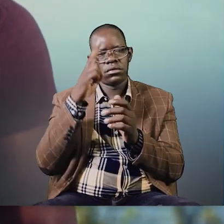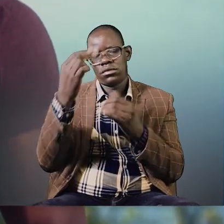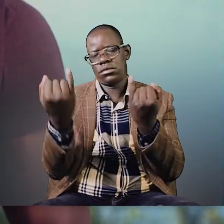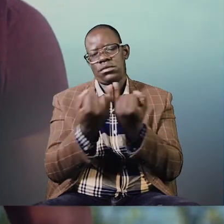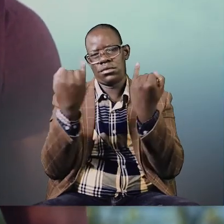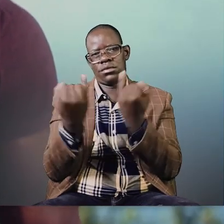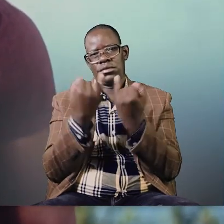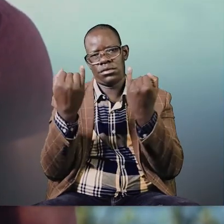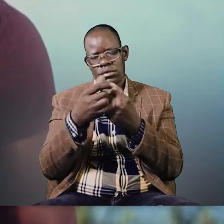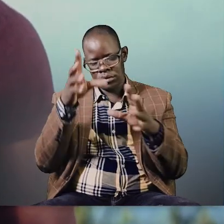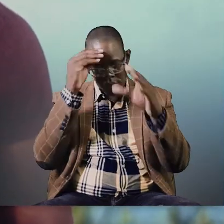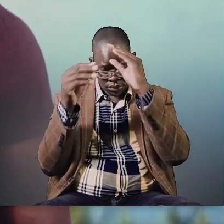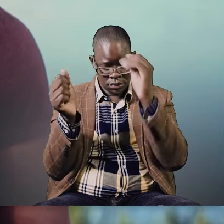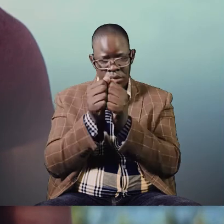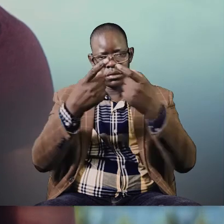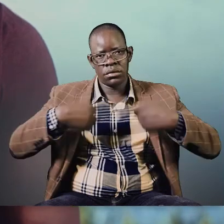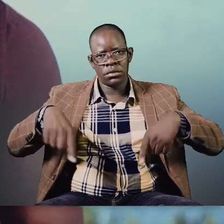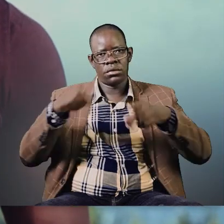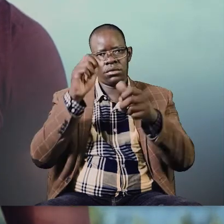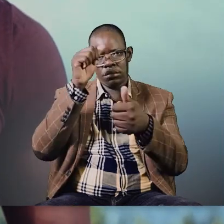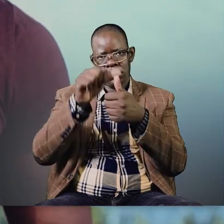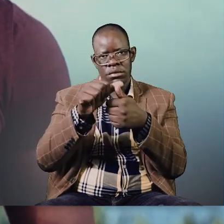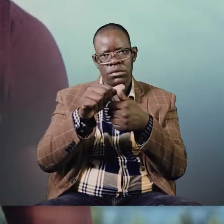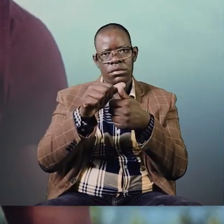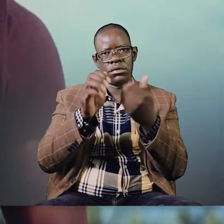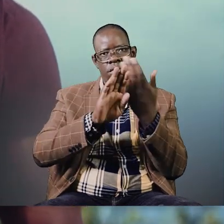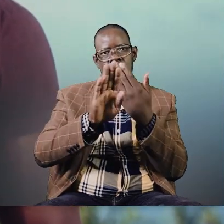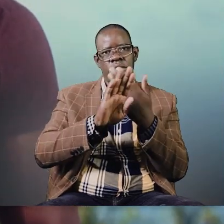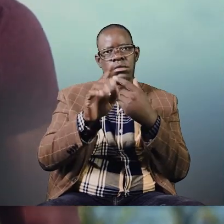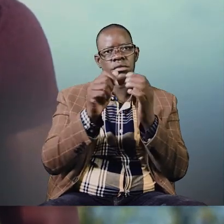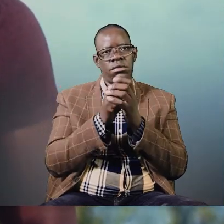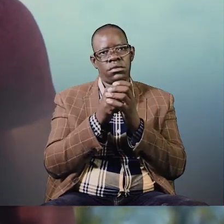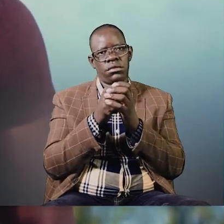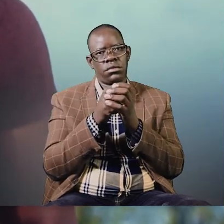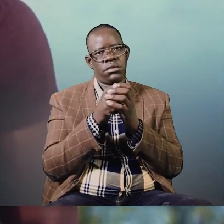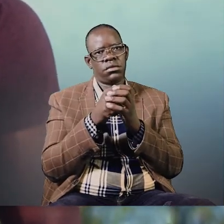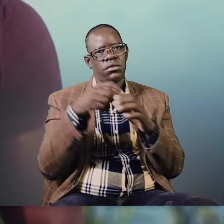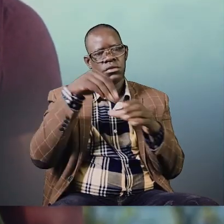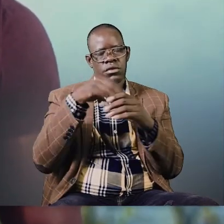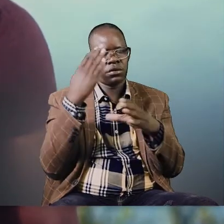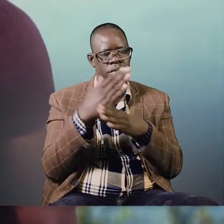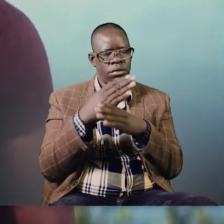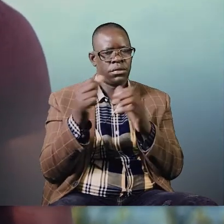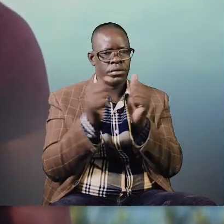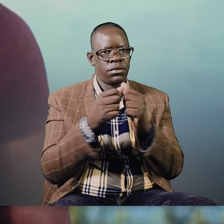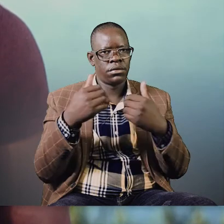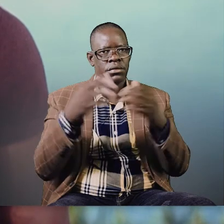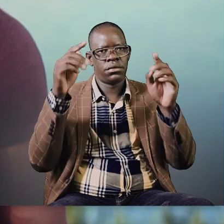you've enjoyed watching and learning with us today. And remember, caring for this planet takes a positive mindset and commitment that you can begin